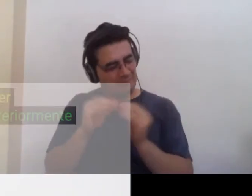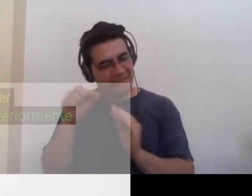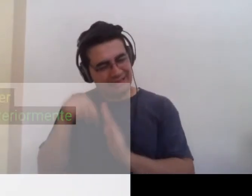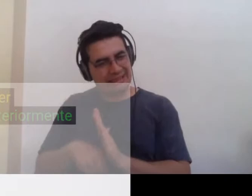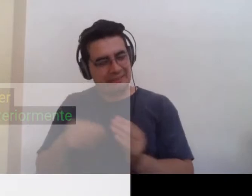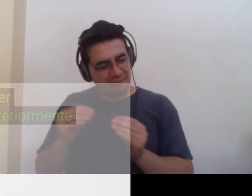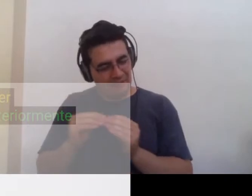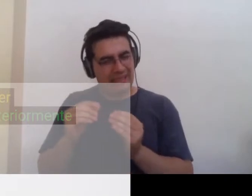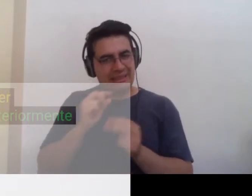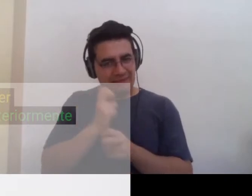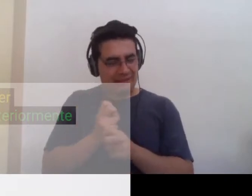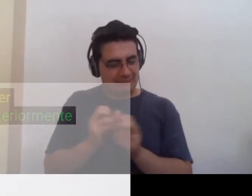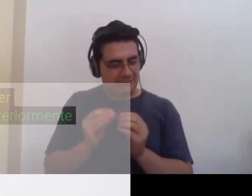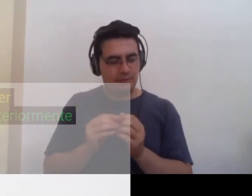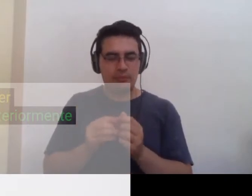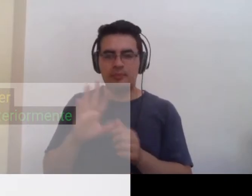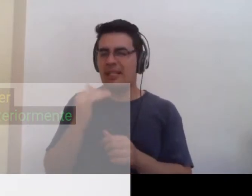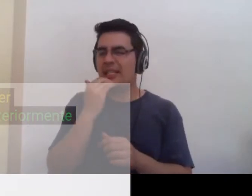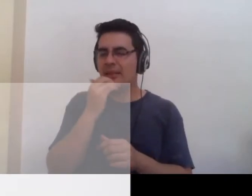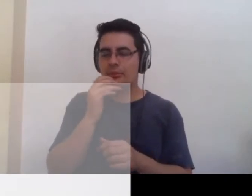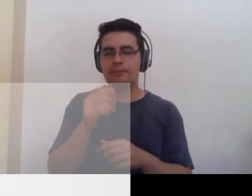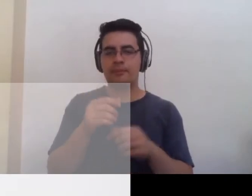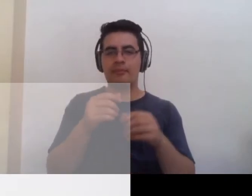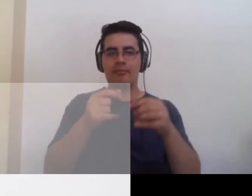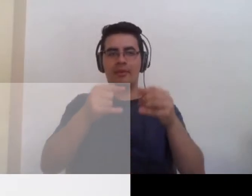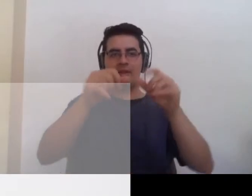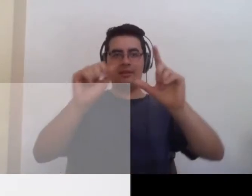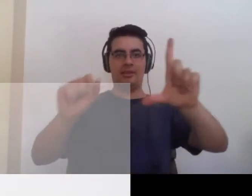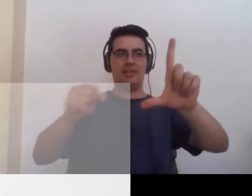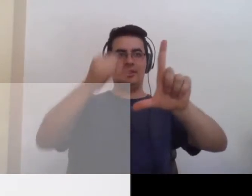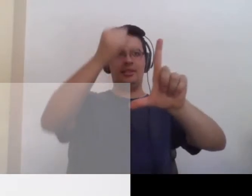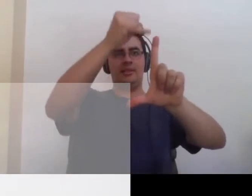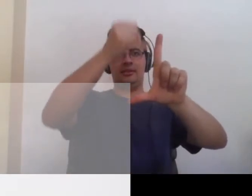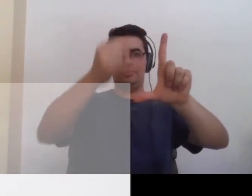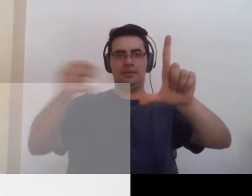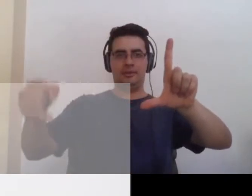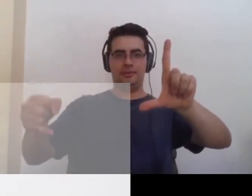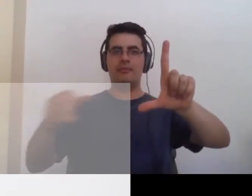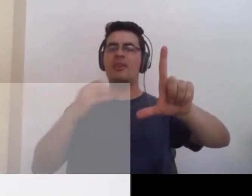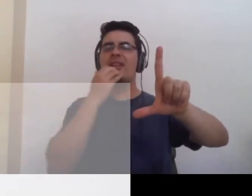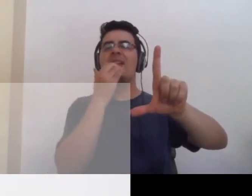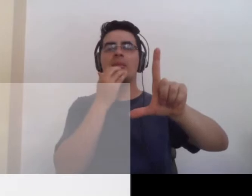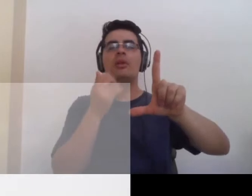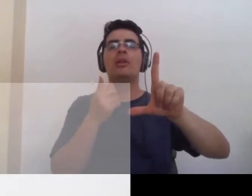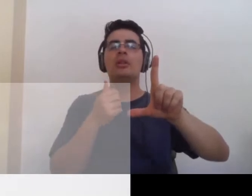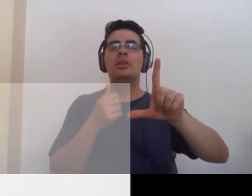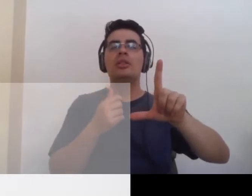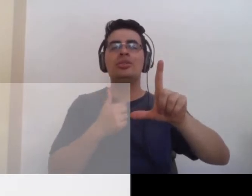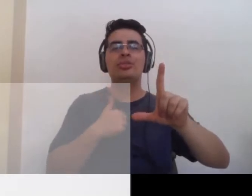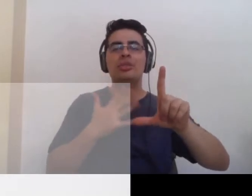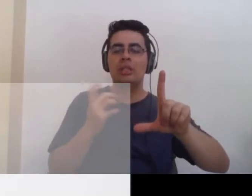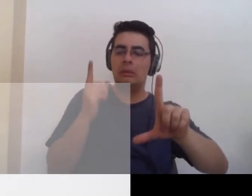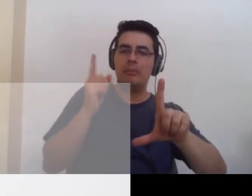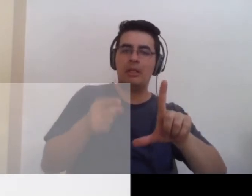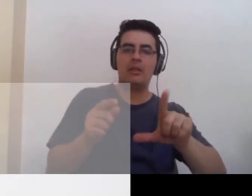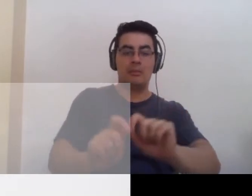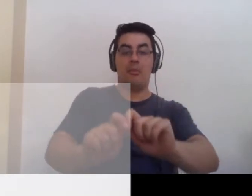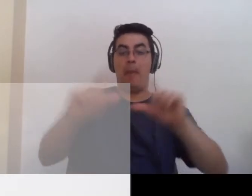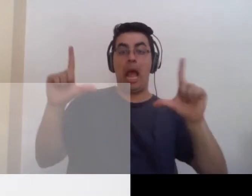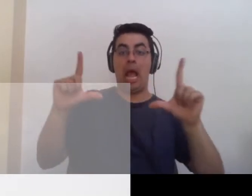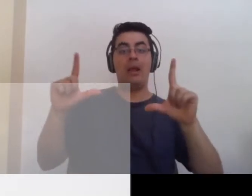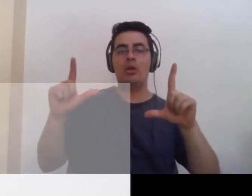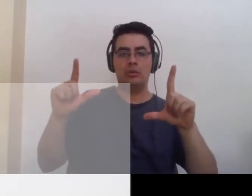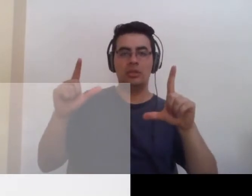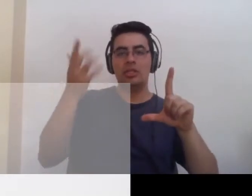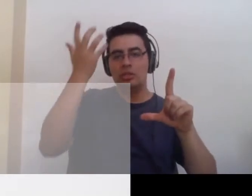to animate the line chart we made earlier so that the line draws across the screen rather than just popping on. That's